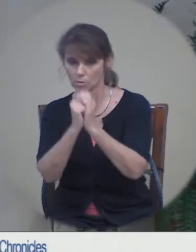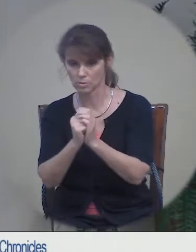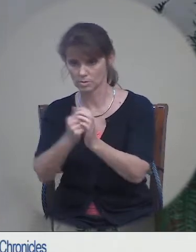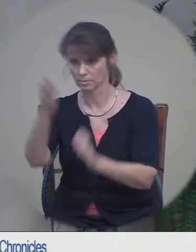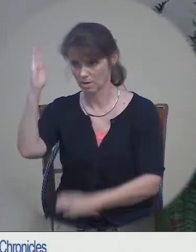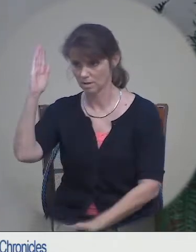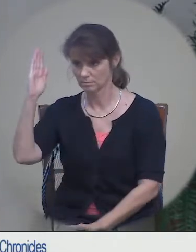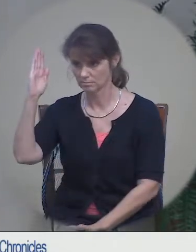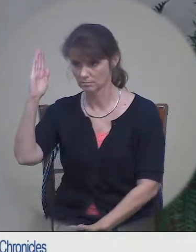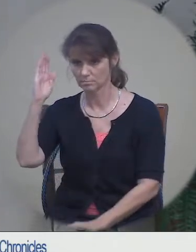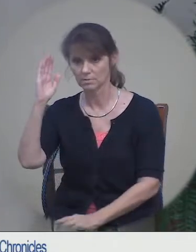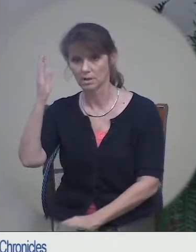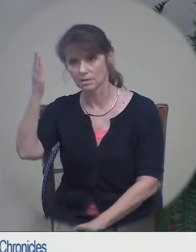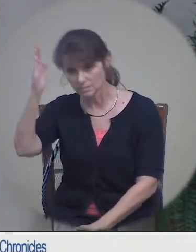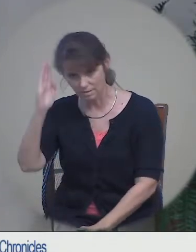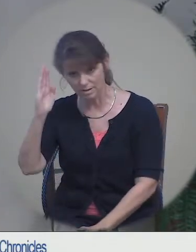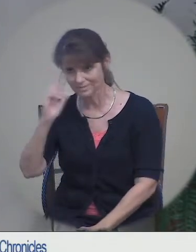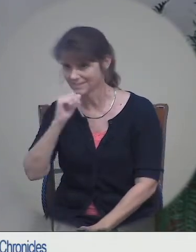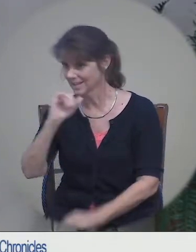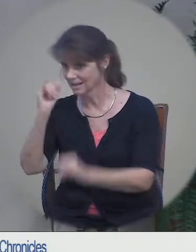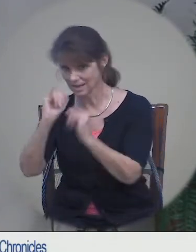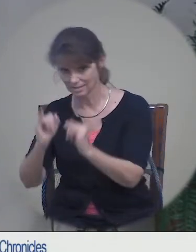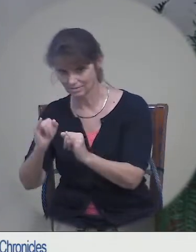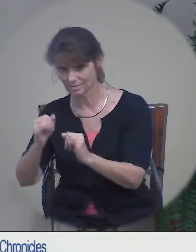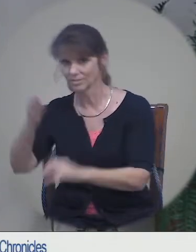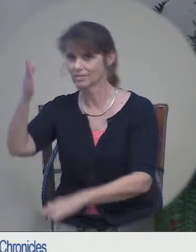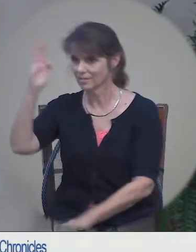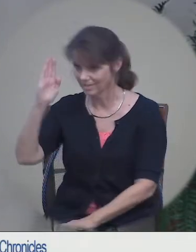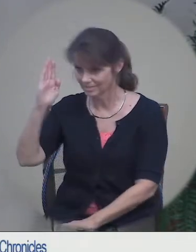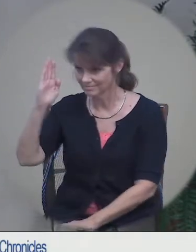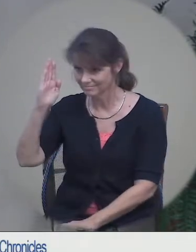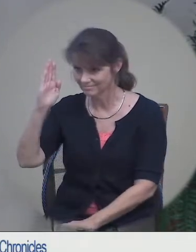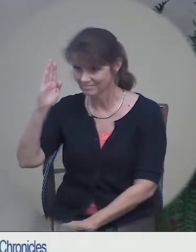think that's important. That's what he starts off with.